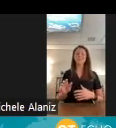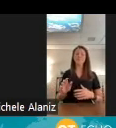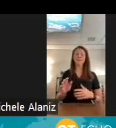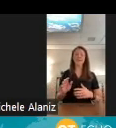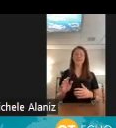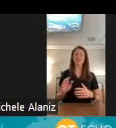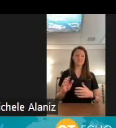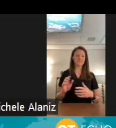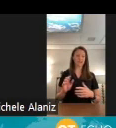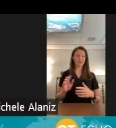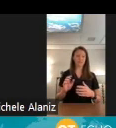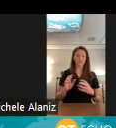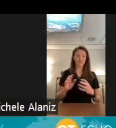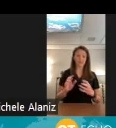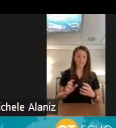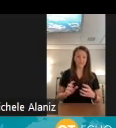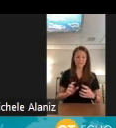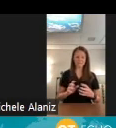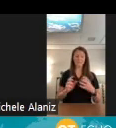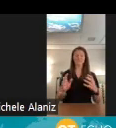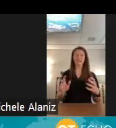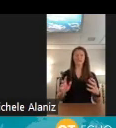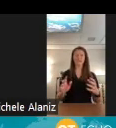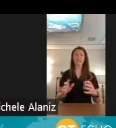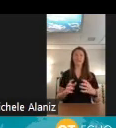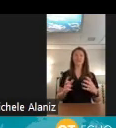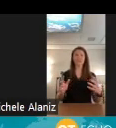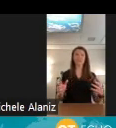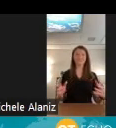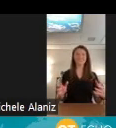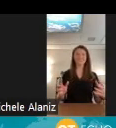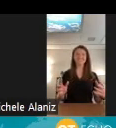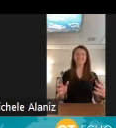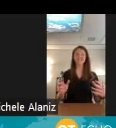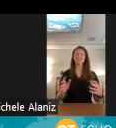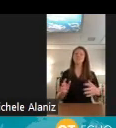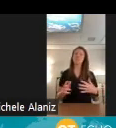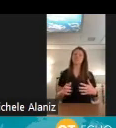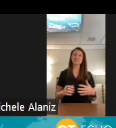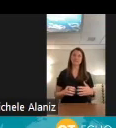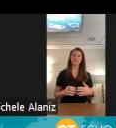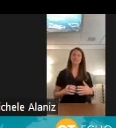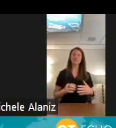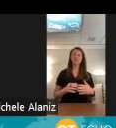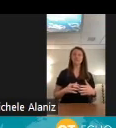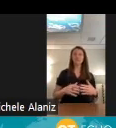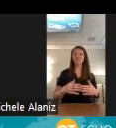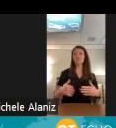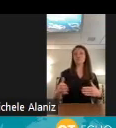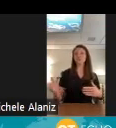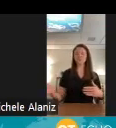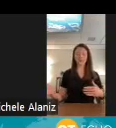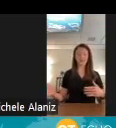Some of them actually create an environment of neuroplasticity. So for example,